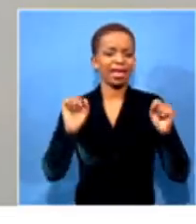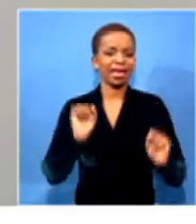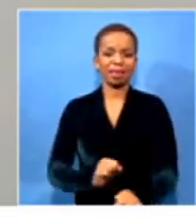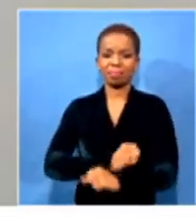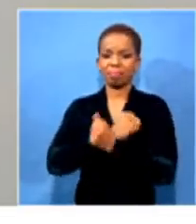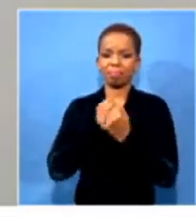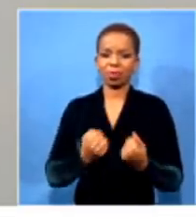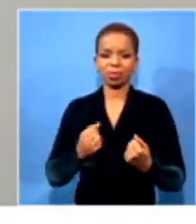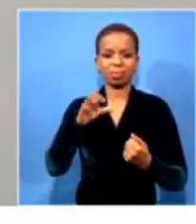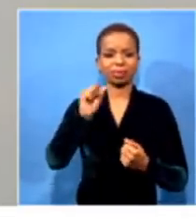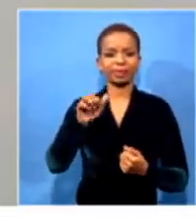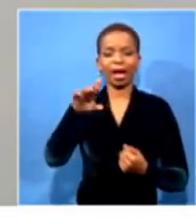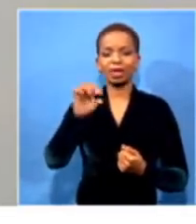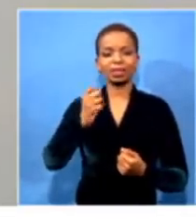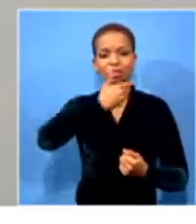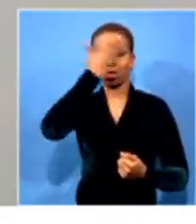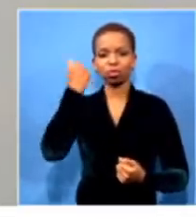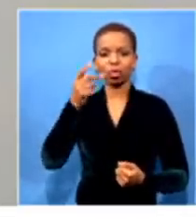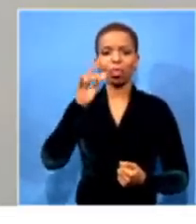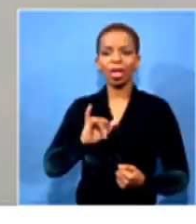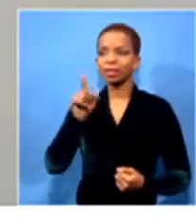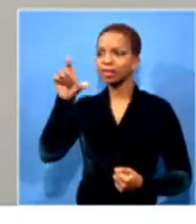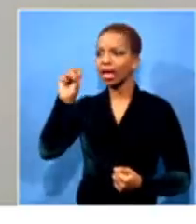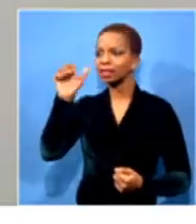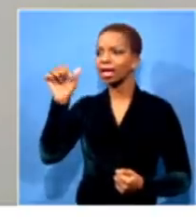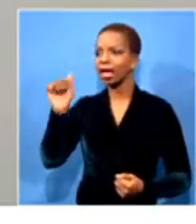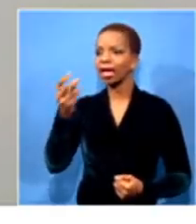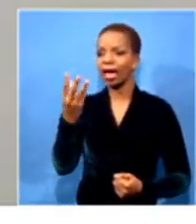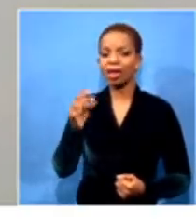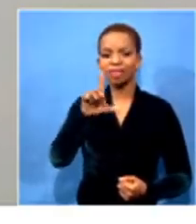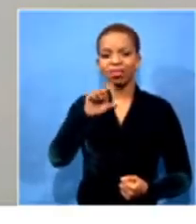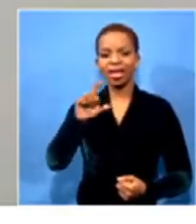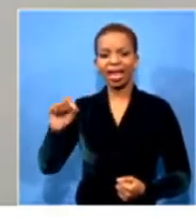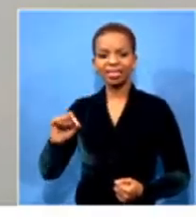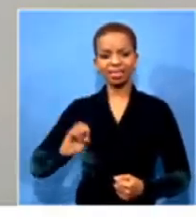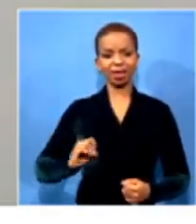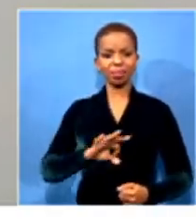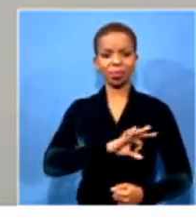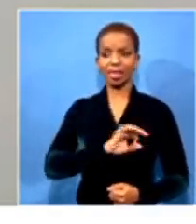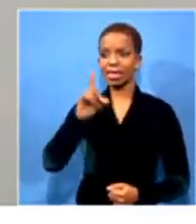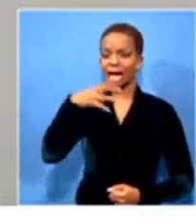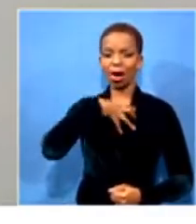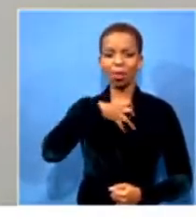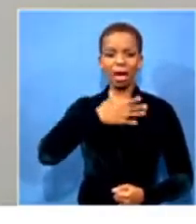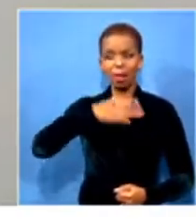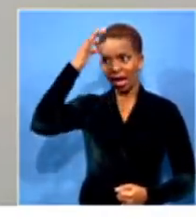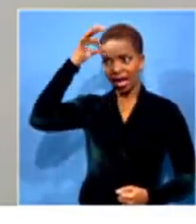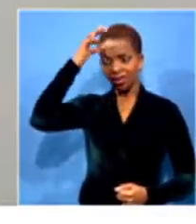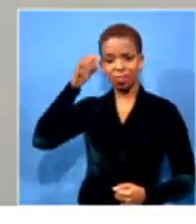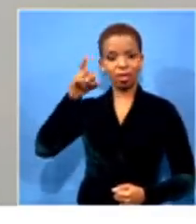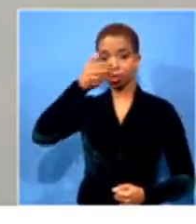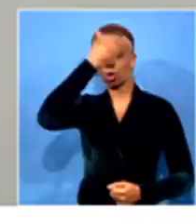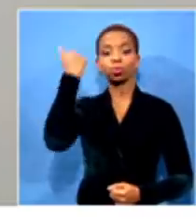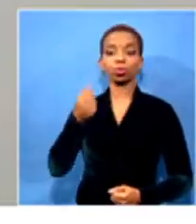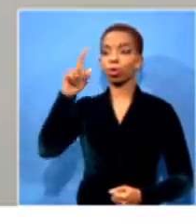to notice that an employer that has around 700 employees, that is a state-owned enterprise, hasn't actually made its UIF payments or